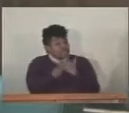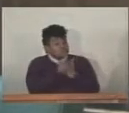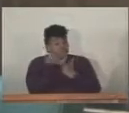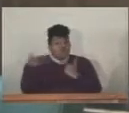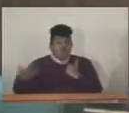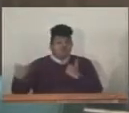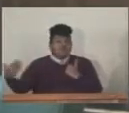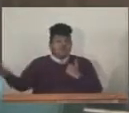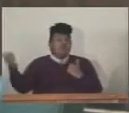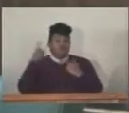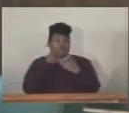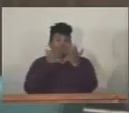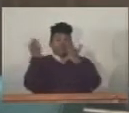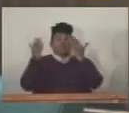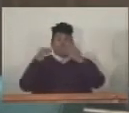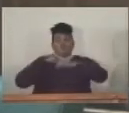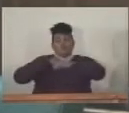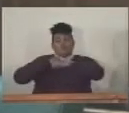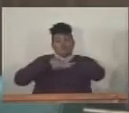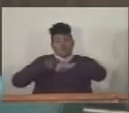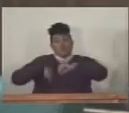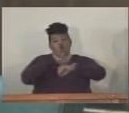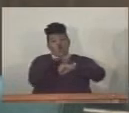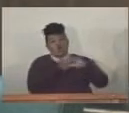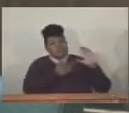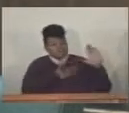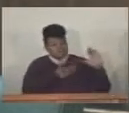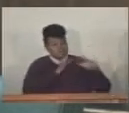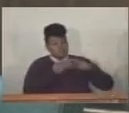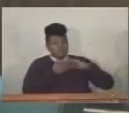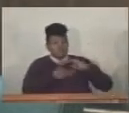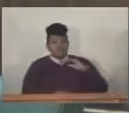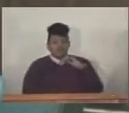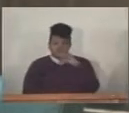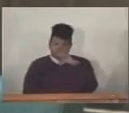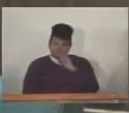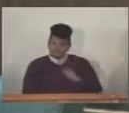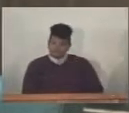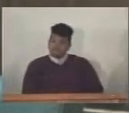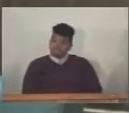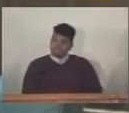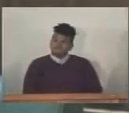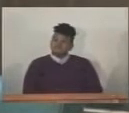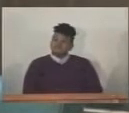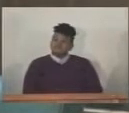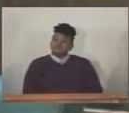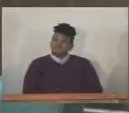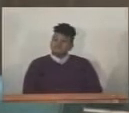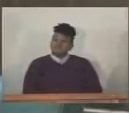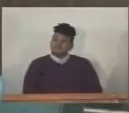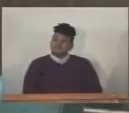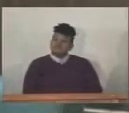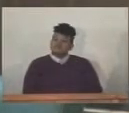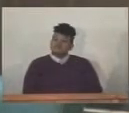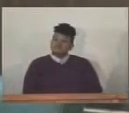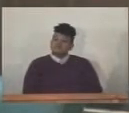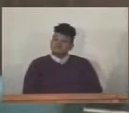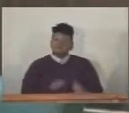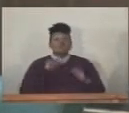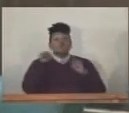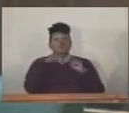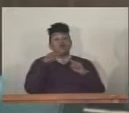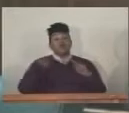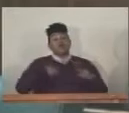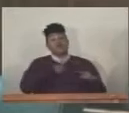and protect us, the citizens of Jamaica. When we sleep, they have to